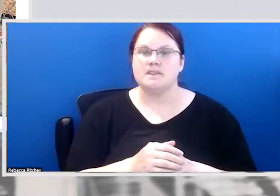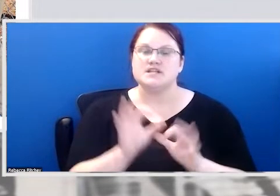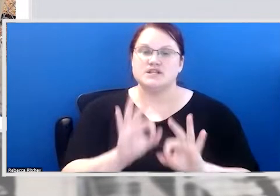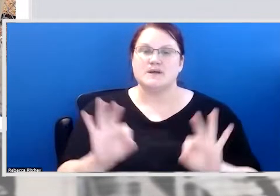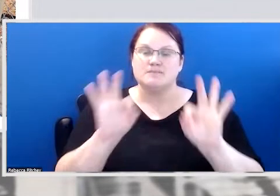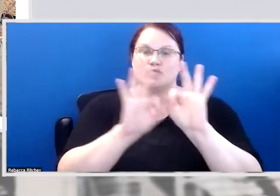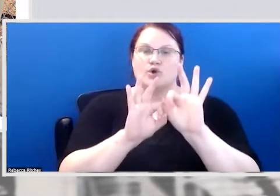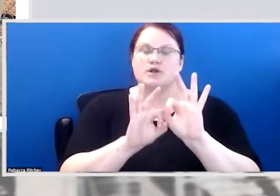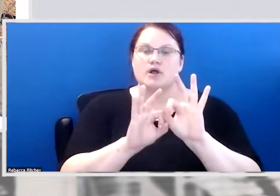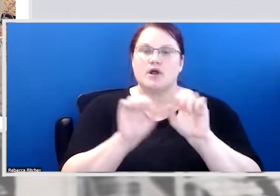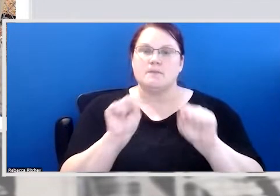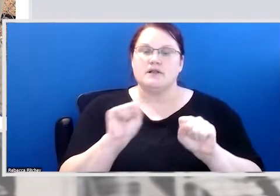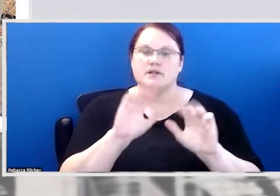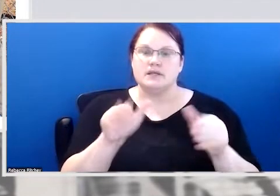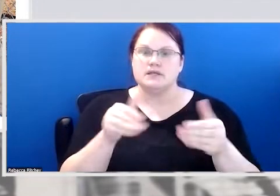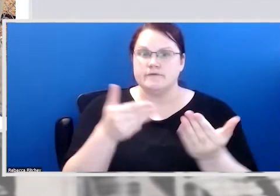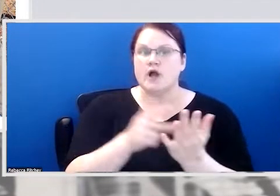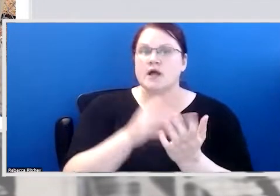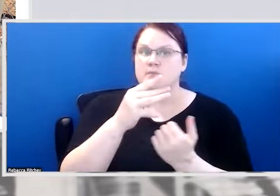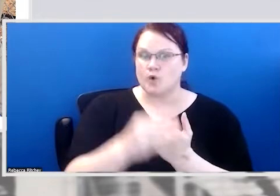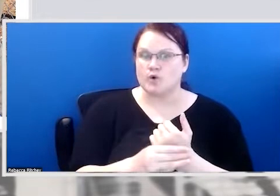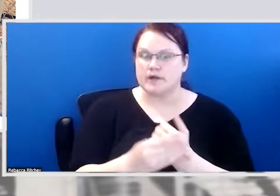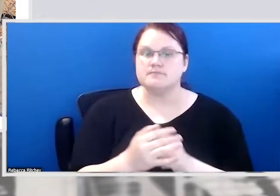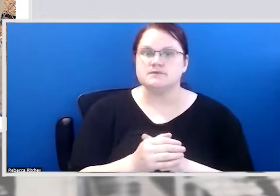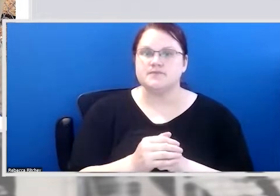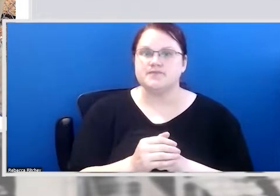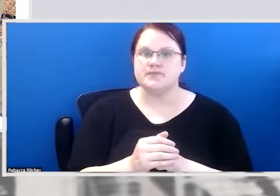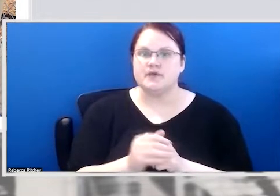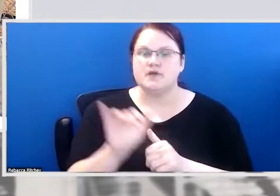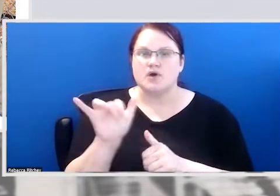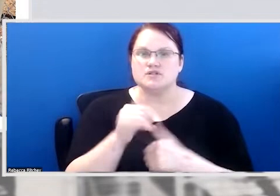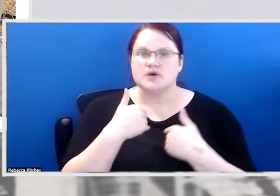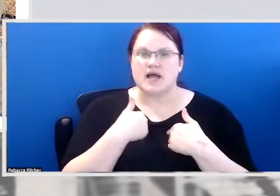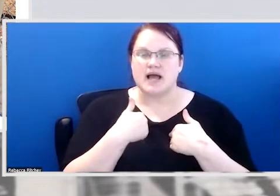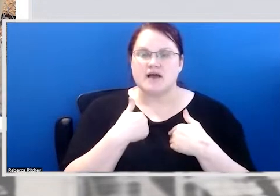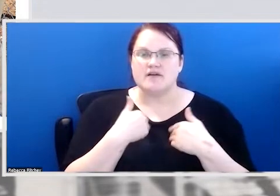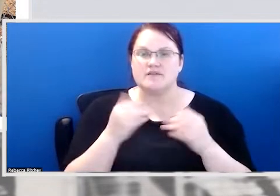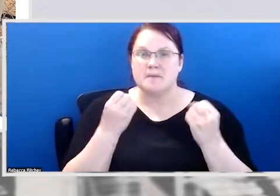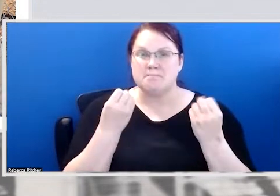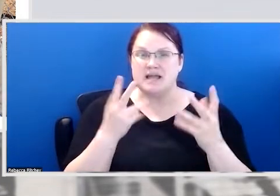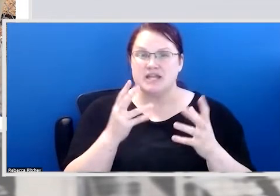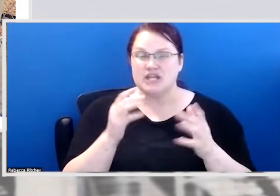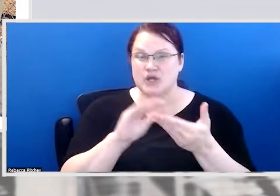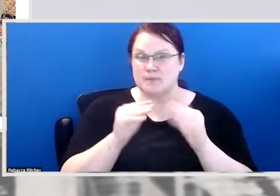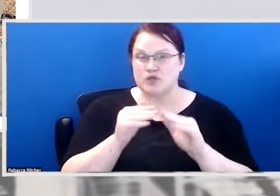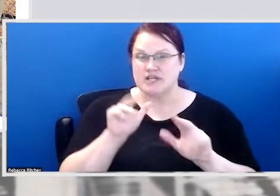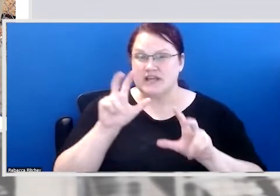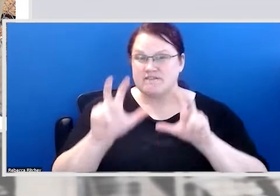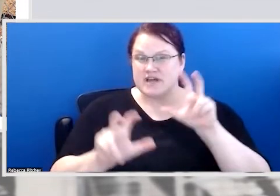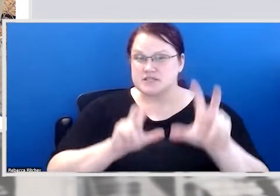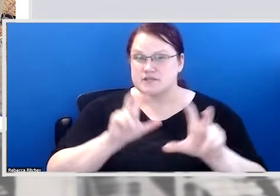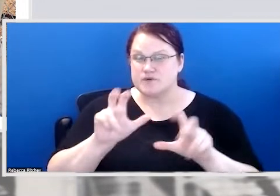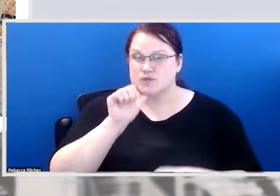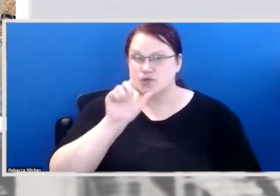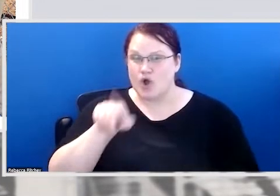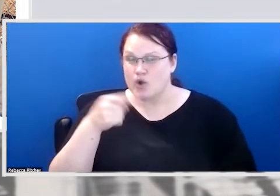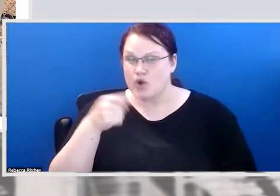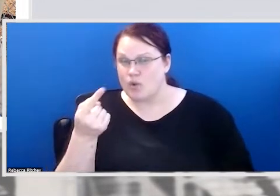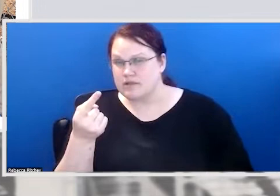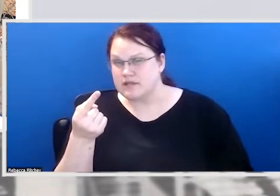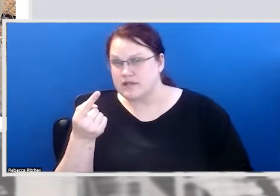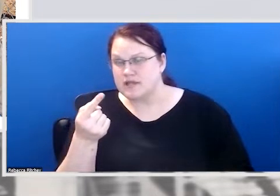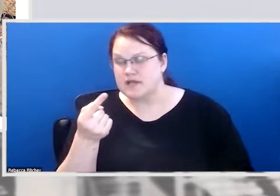provide these programs. And we also run a number of community festivals. So not only the programming that is